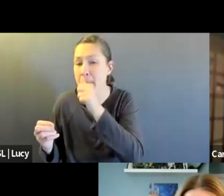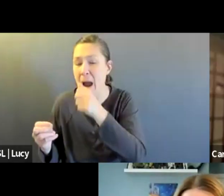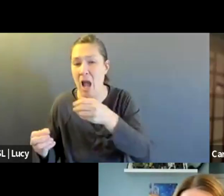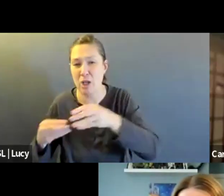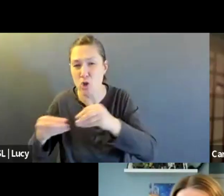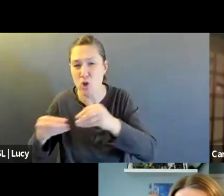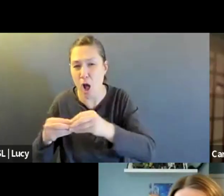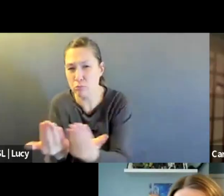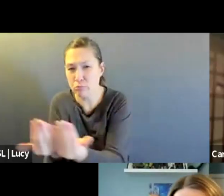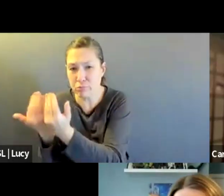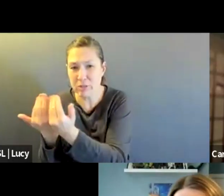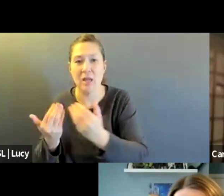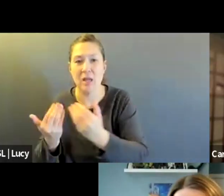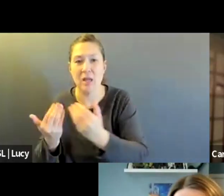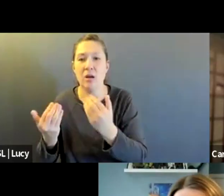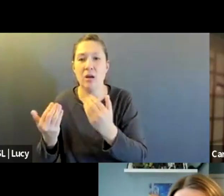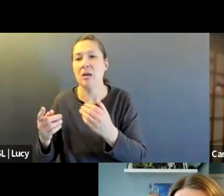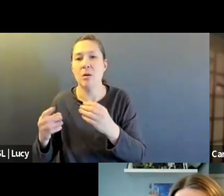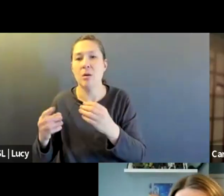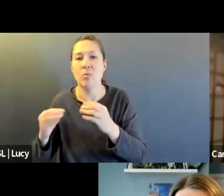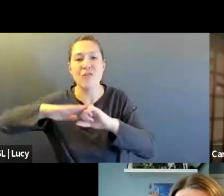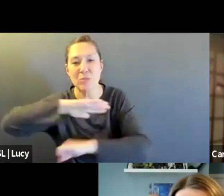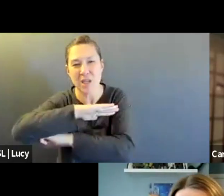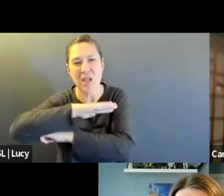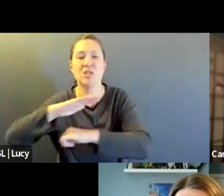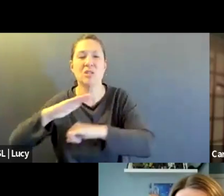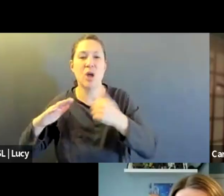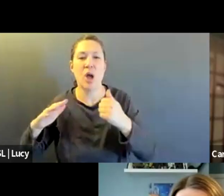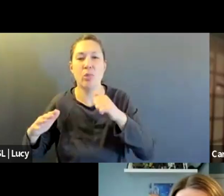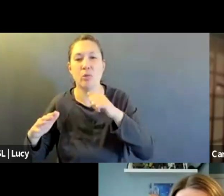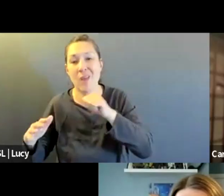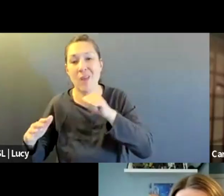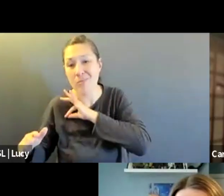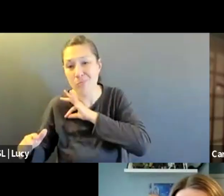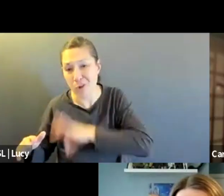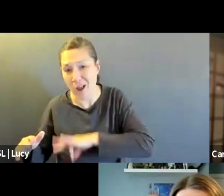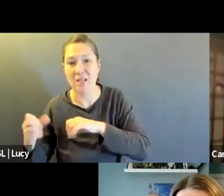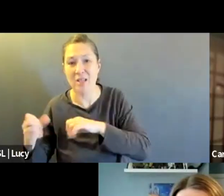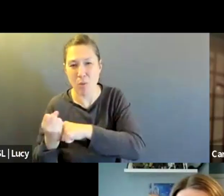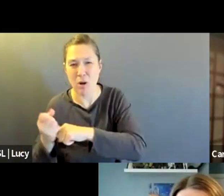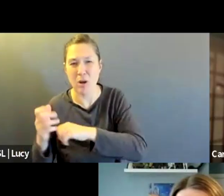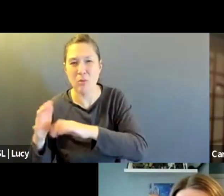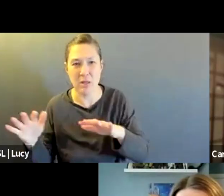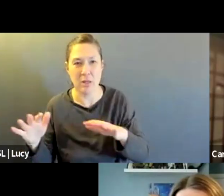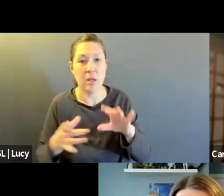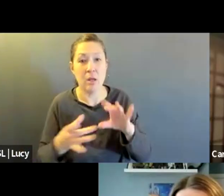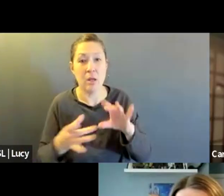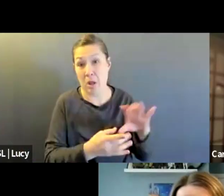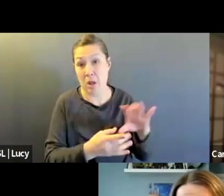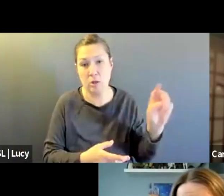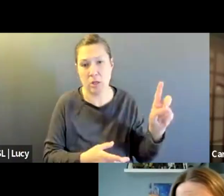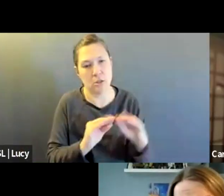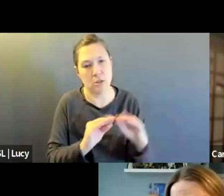organizational, philanthropic support, etc. You know, as it pertains to education, obviously, you